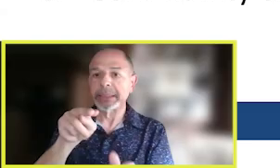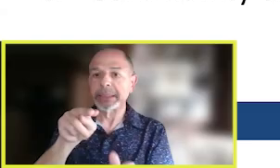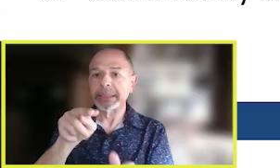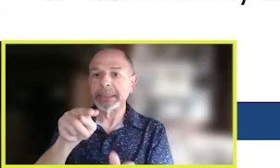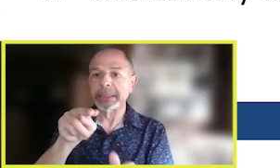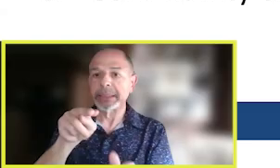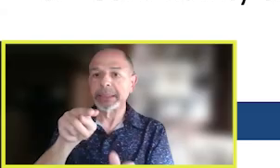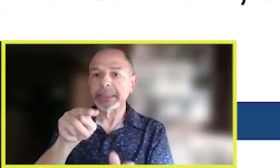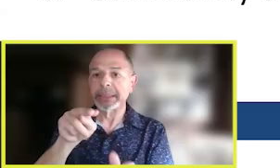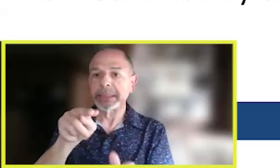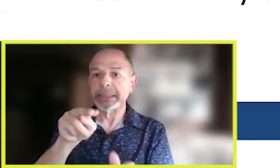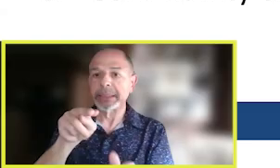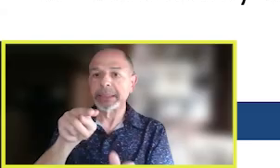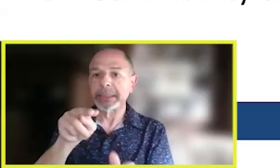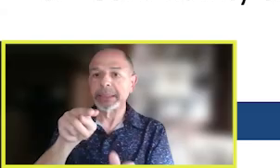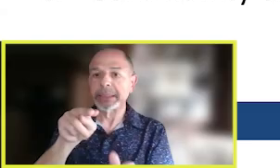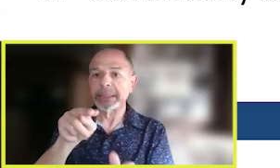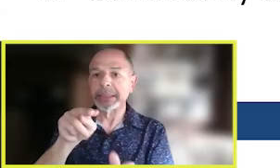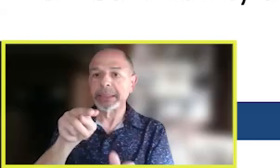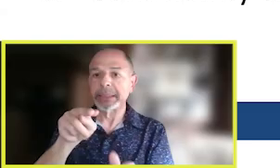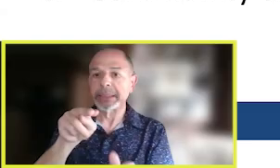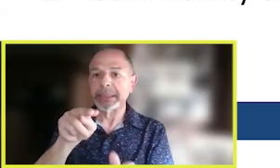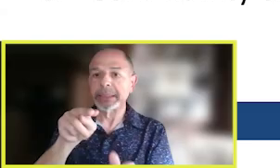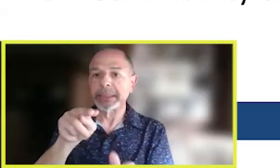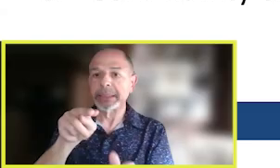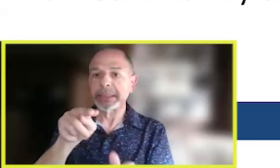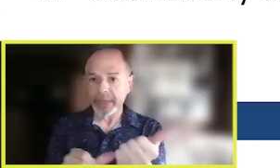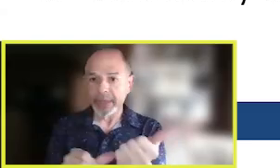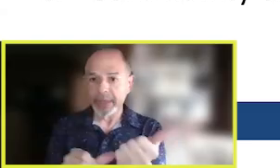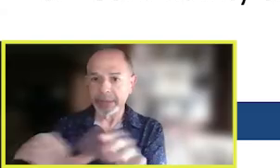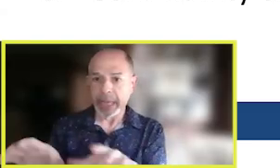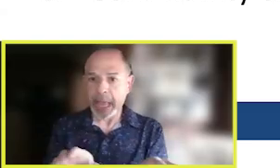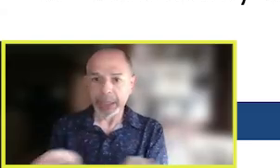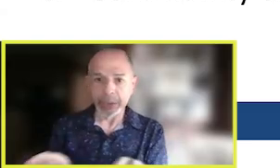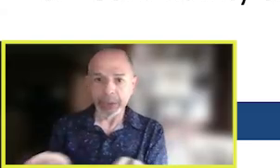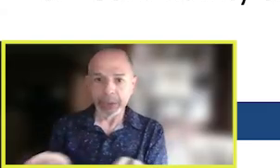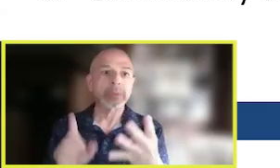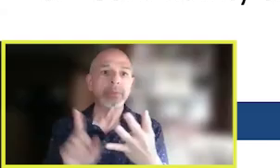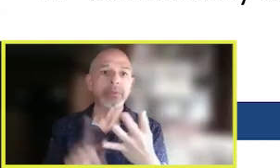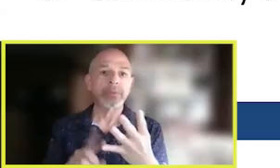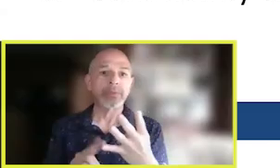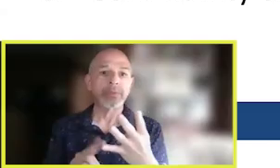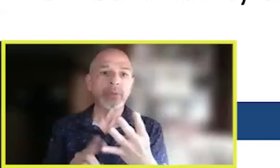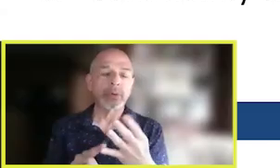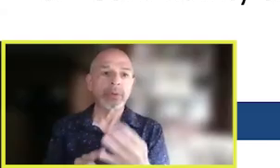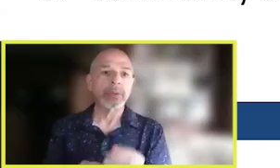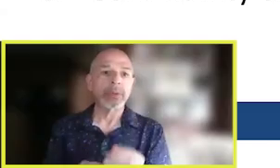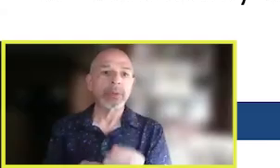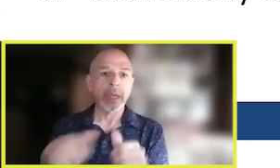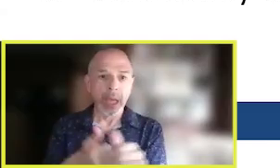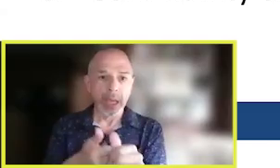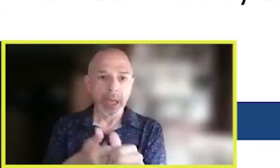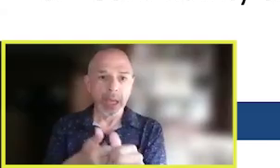a message from Advocates in Action Rhode Island. 4, updates from the Rhode Island Statewide Workforce